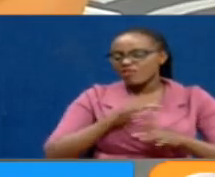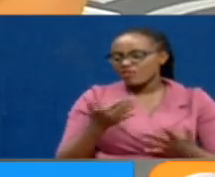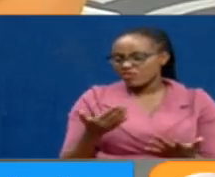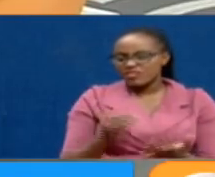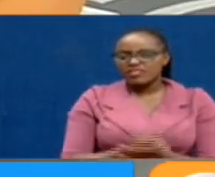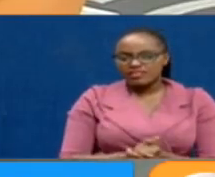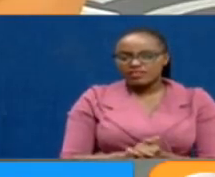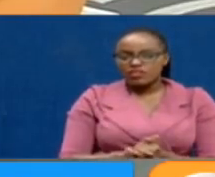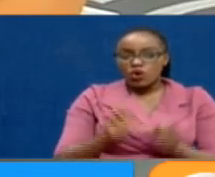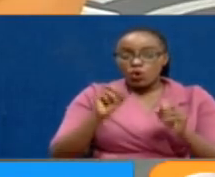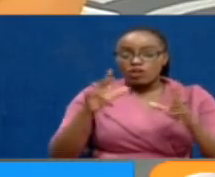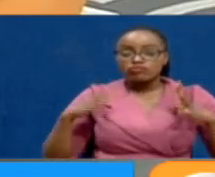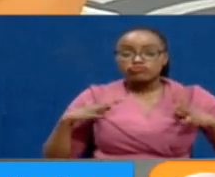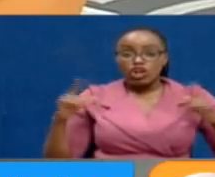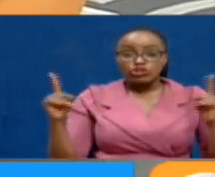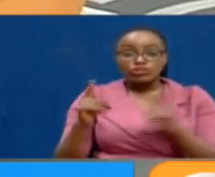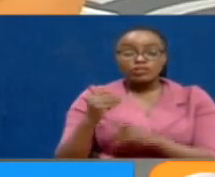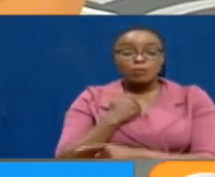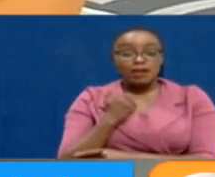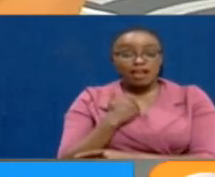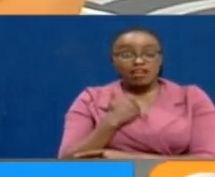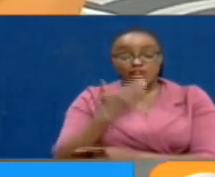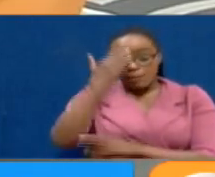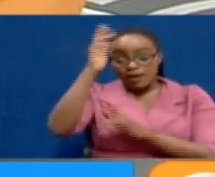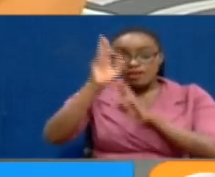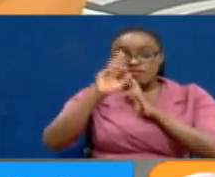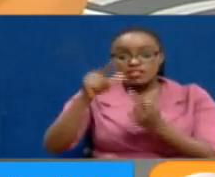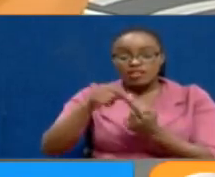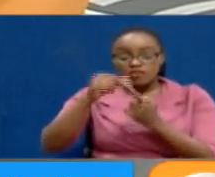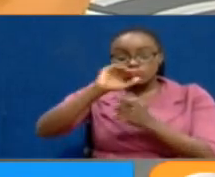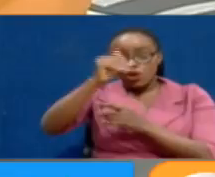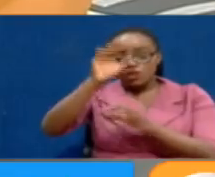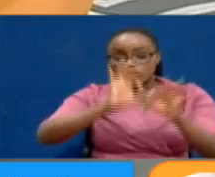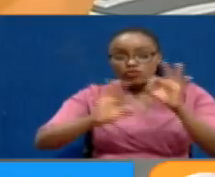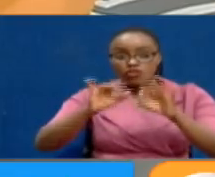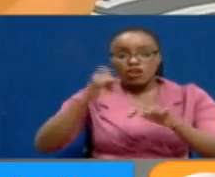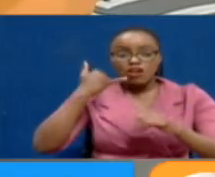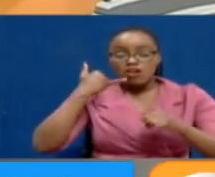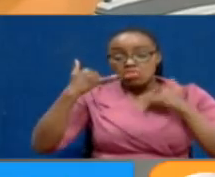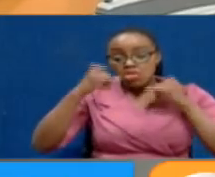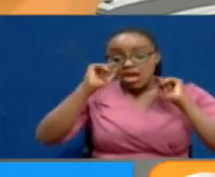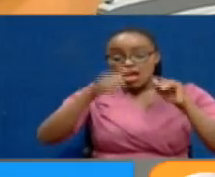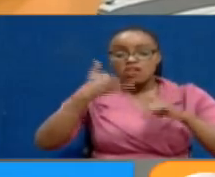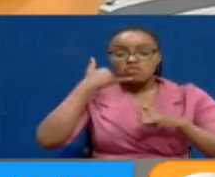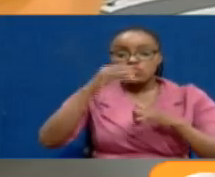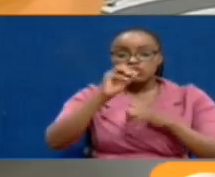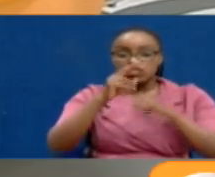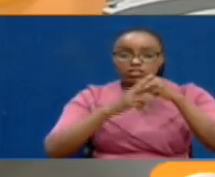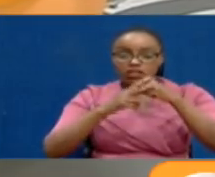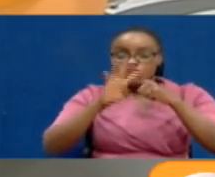Okay. All right. Let's take a quick break here on the Monday Report. It's a special town hall. The phone lines are open. You can call in